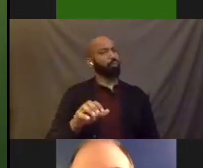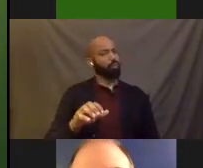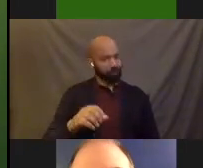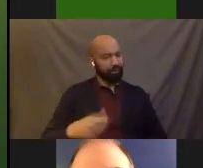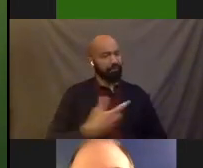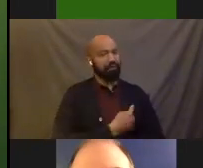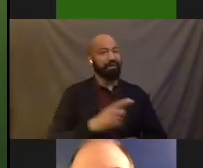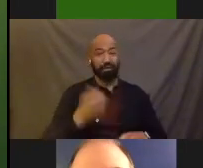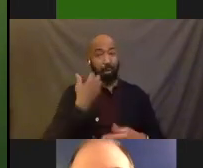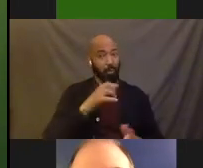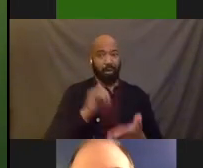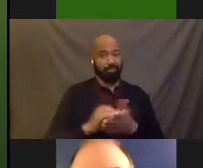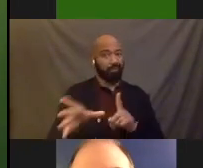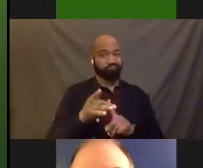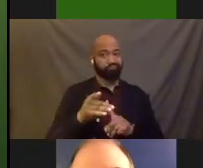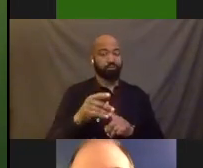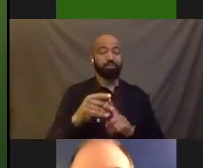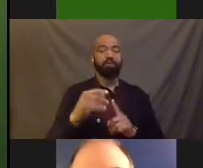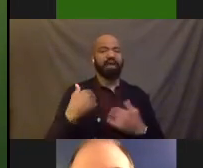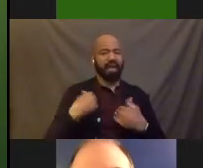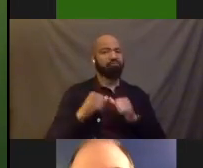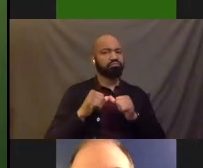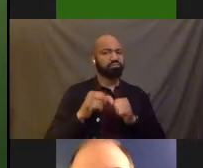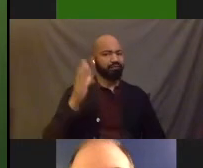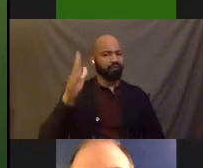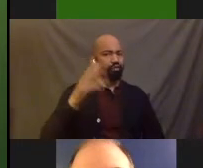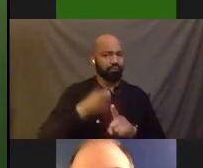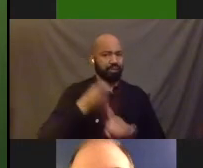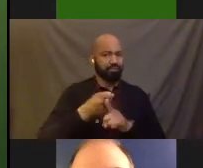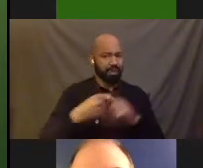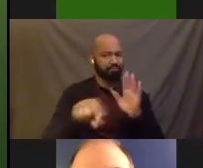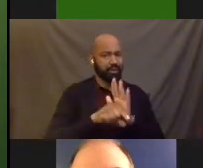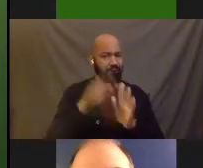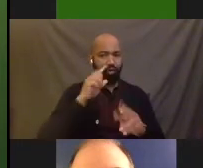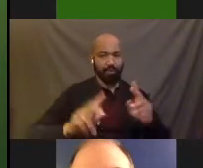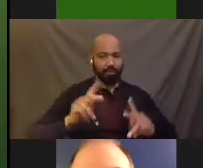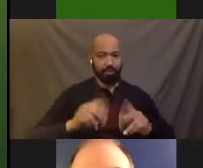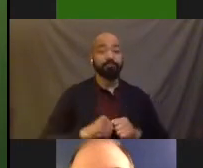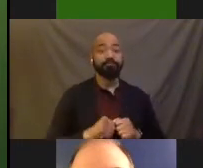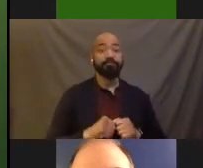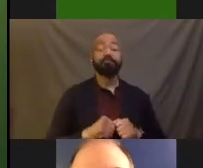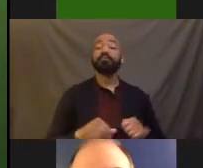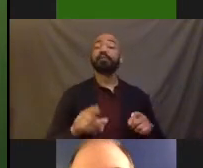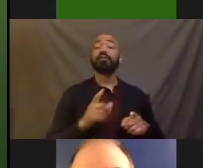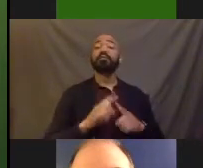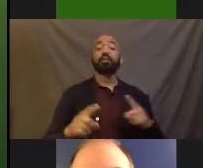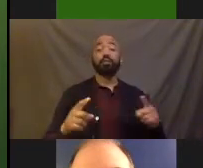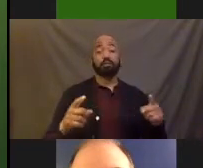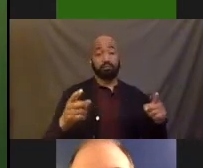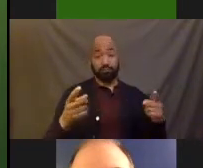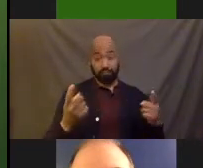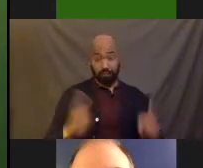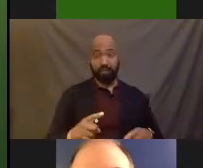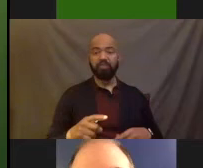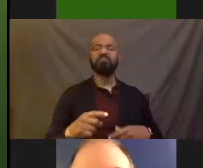implications to it. Unfortunately, this hesitancy has probably mostly manifested from untrue